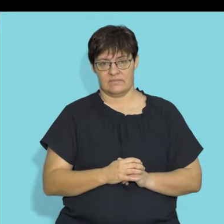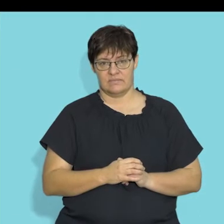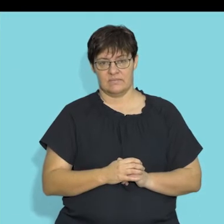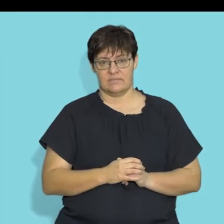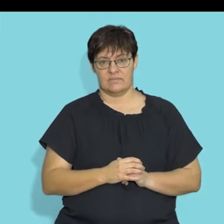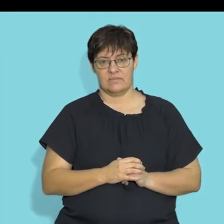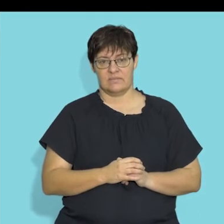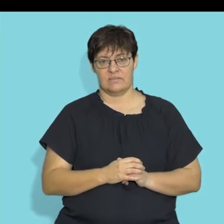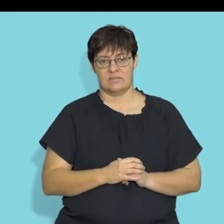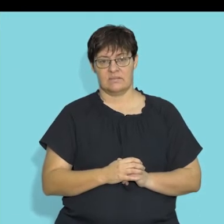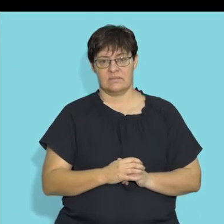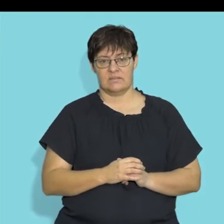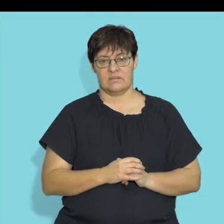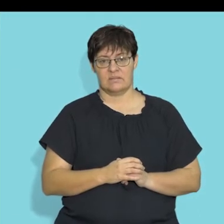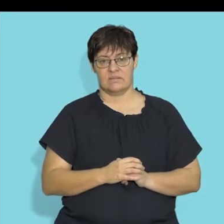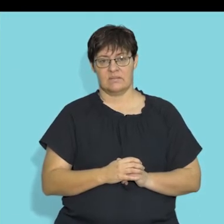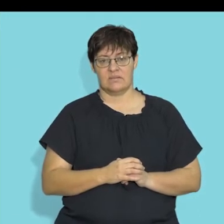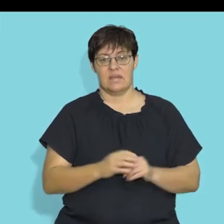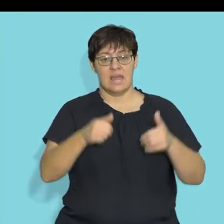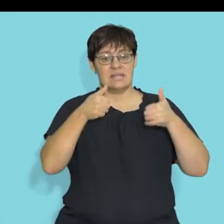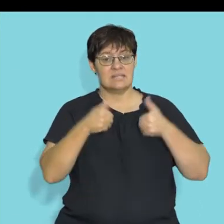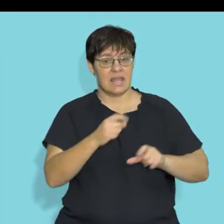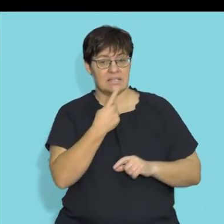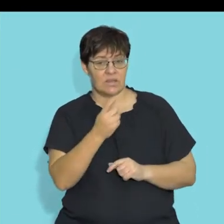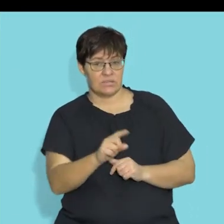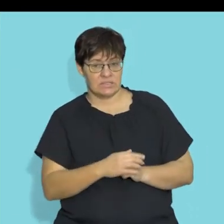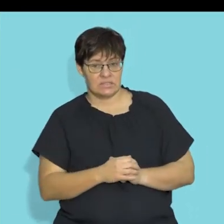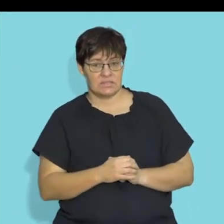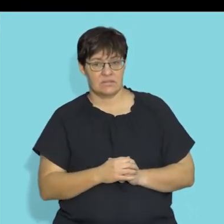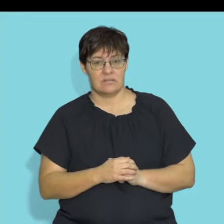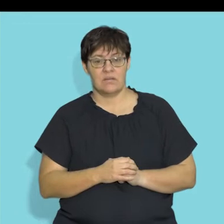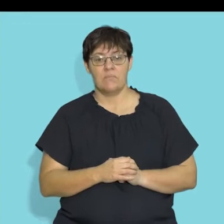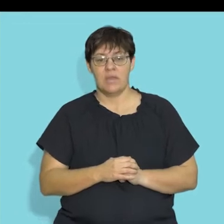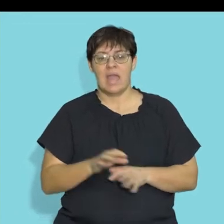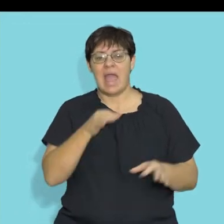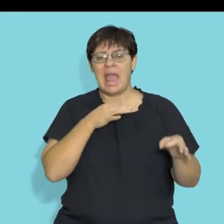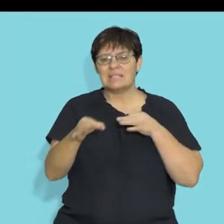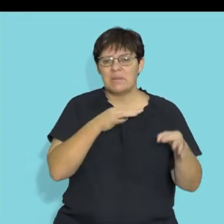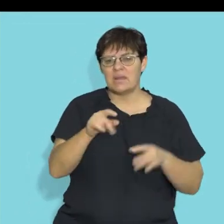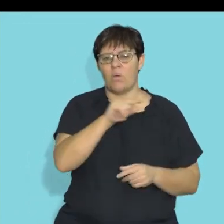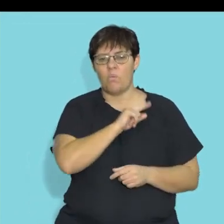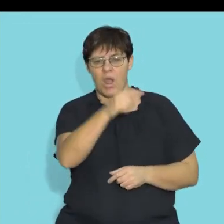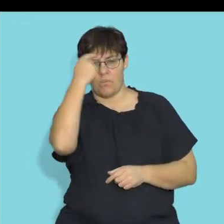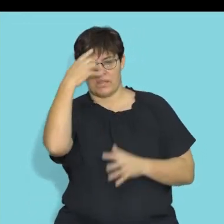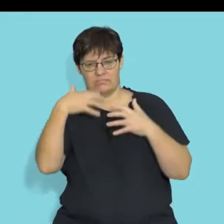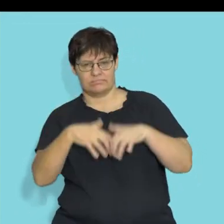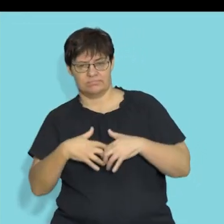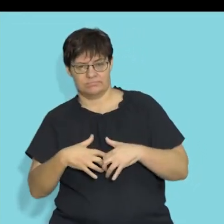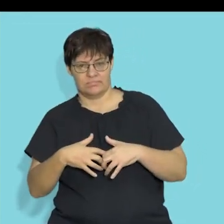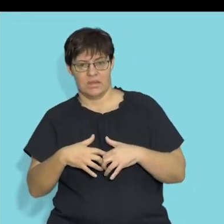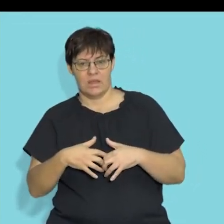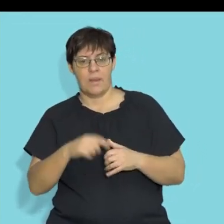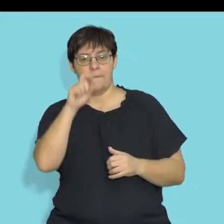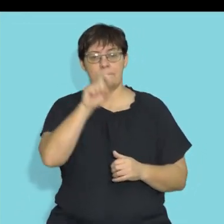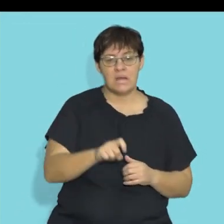previous month. Okay. The next one says, explain why you think the